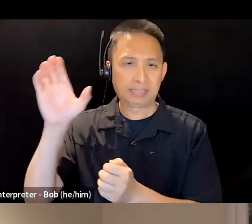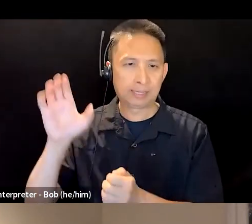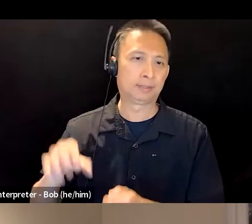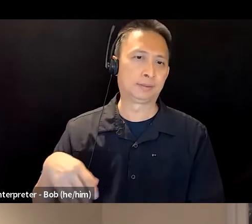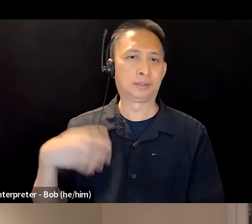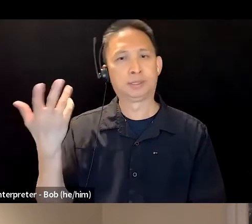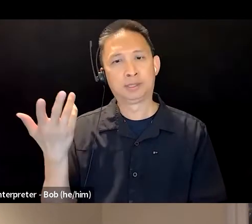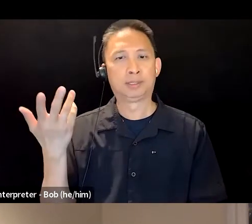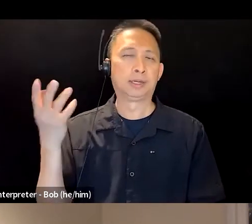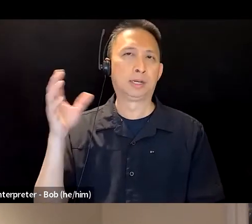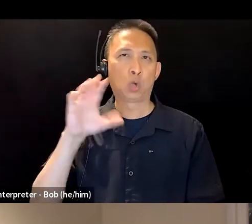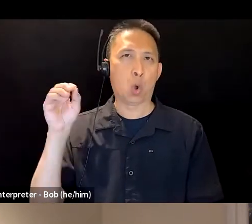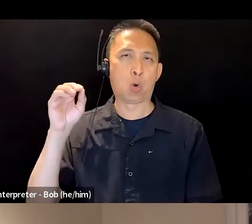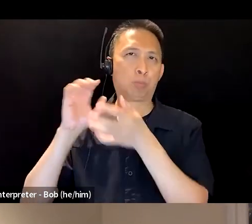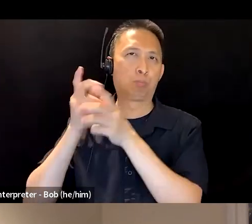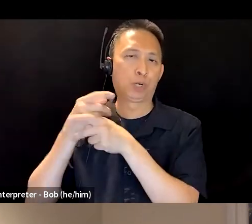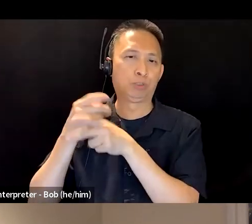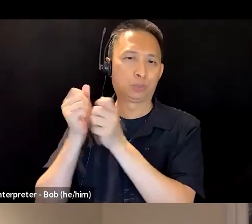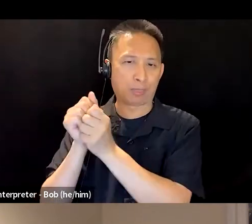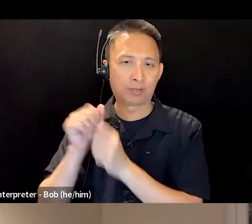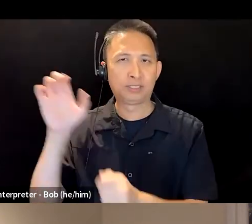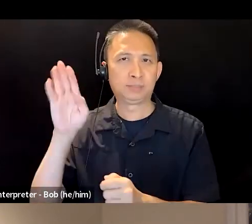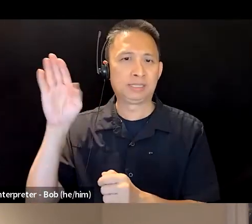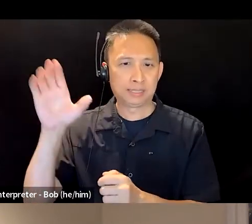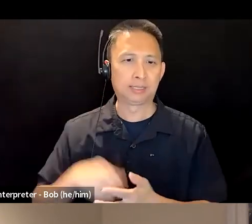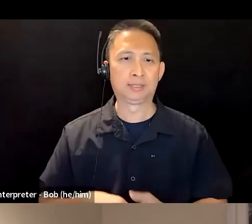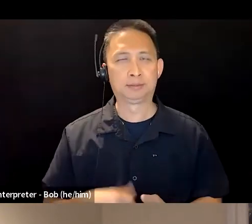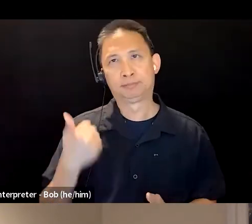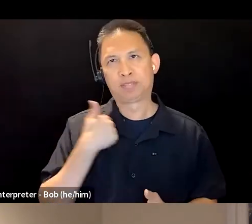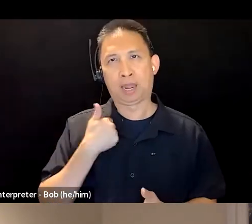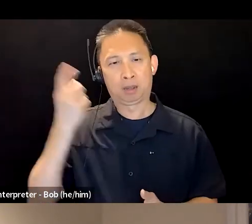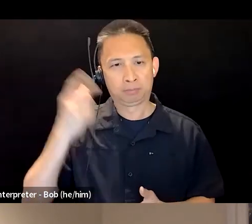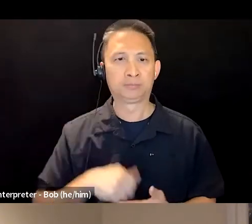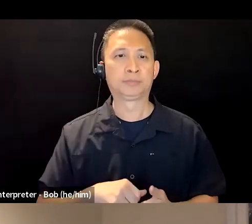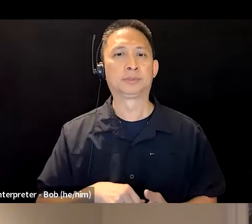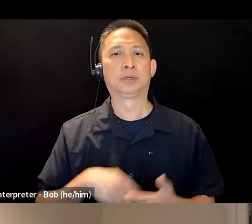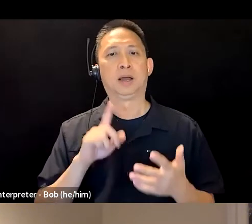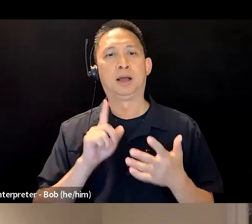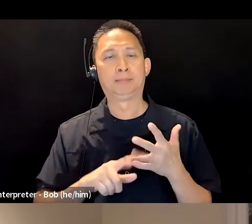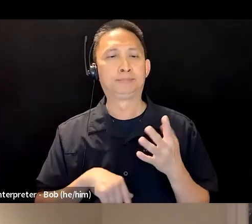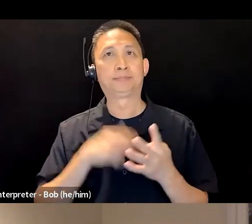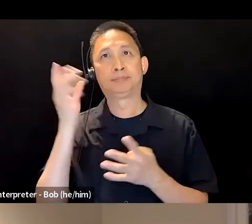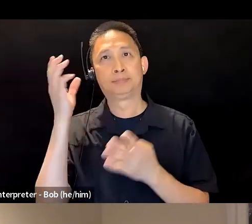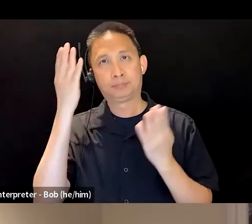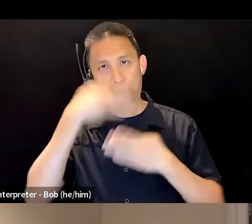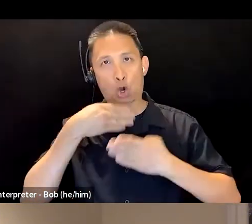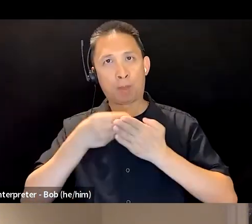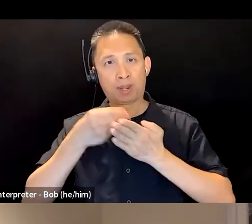Dark Money had a lot of international co-production components as well. But I think